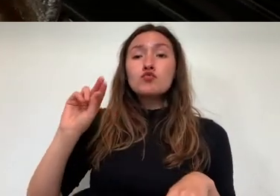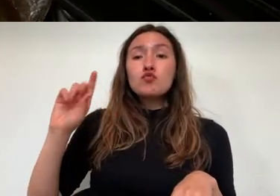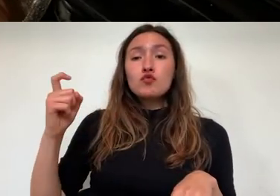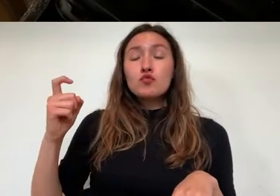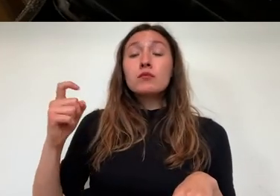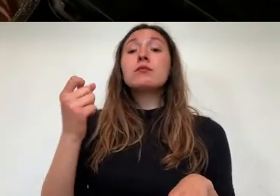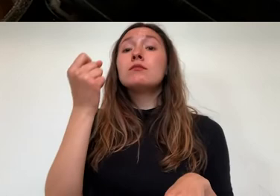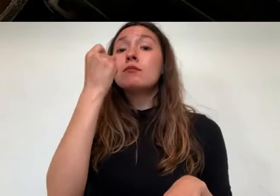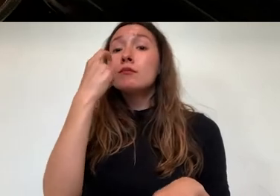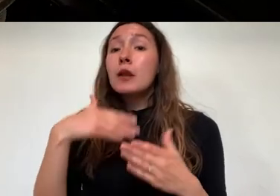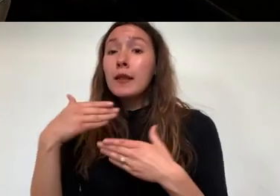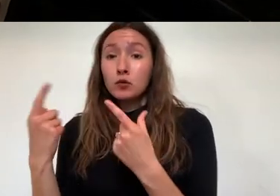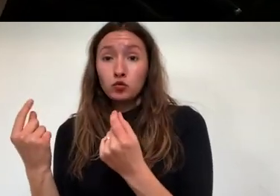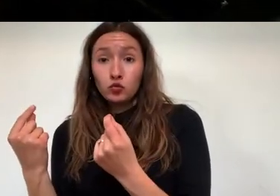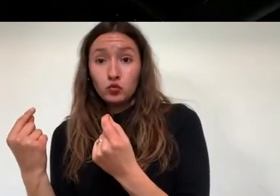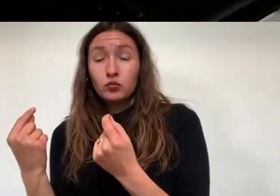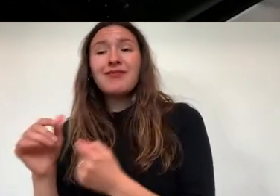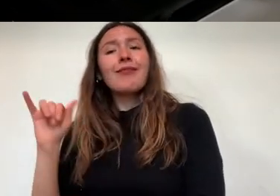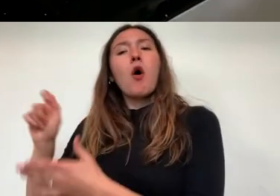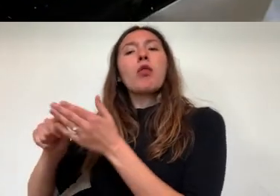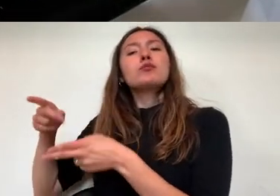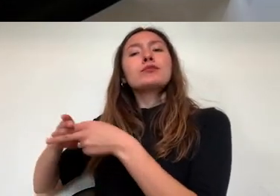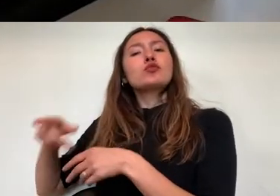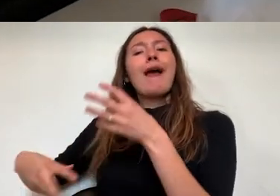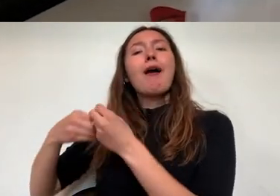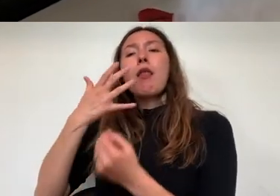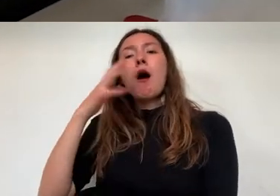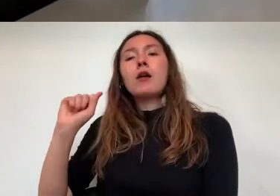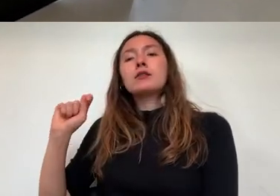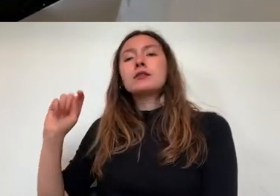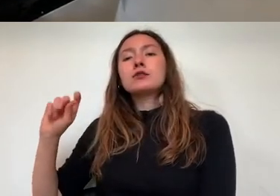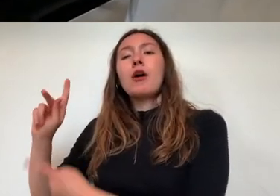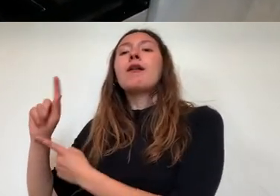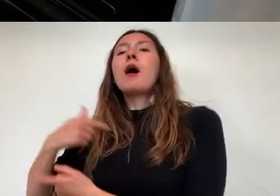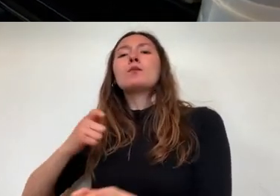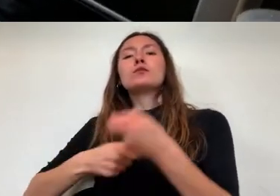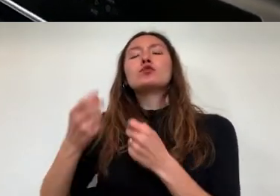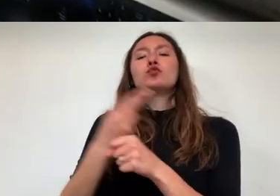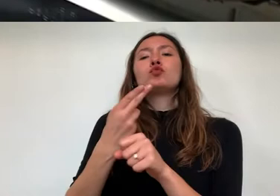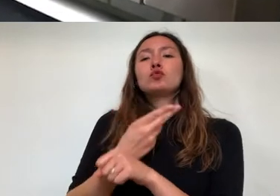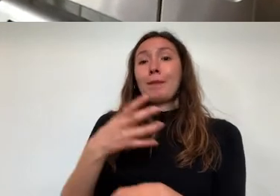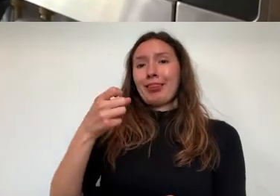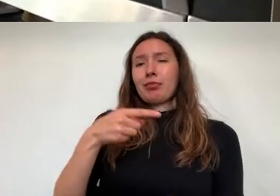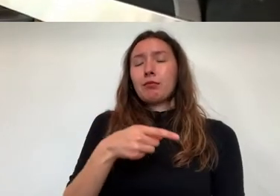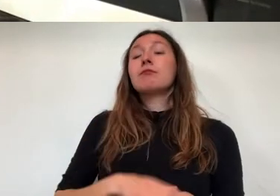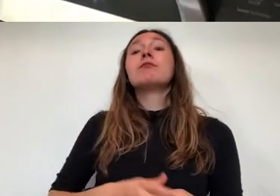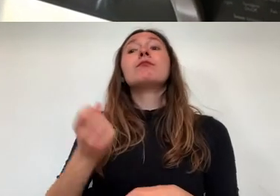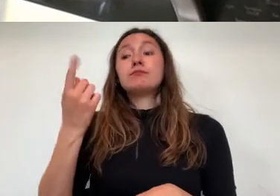Now here's the next part of what that author was saying. Once you get your roux